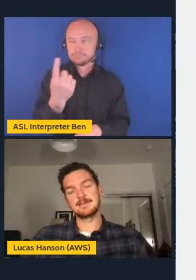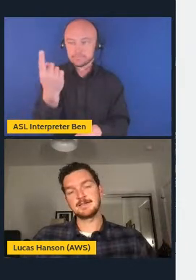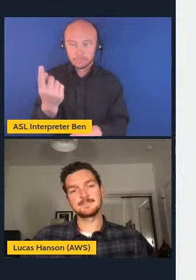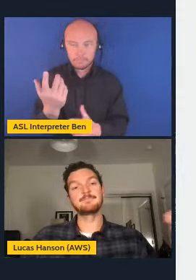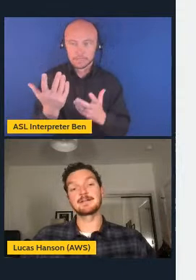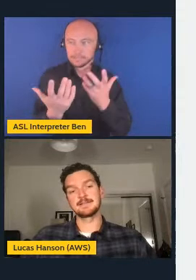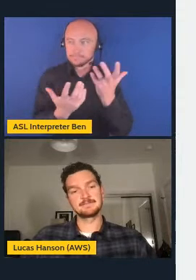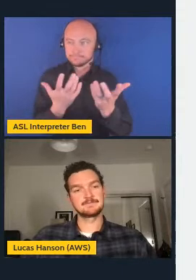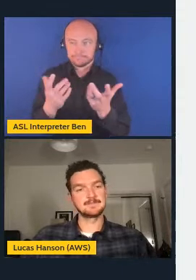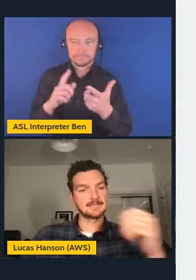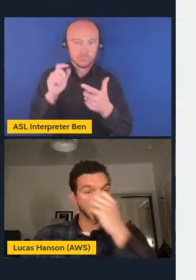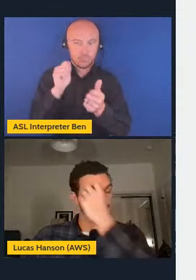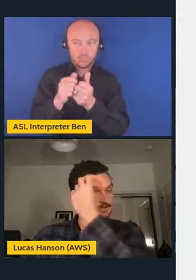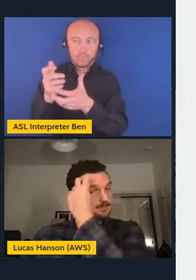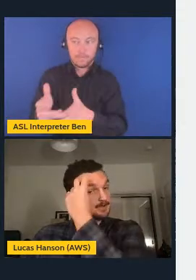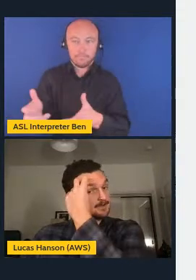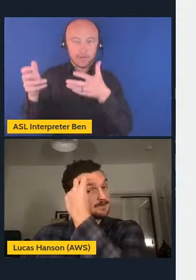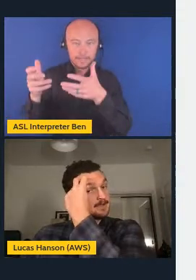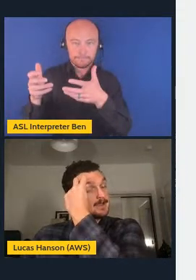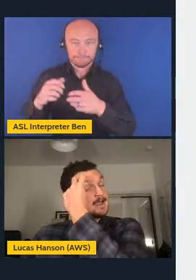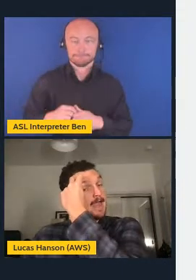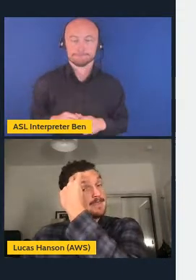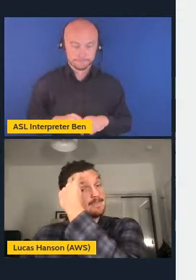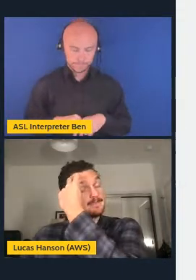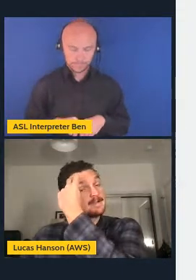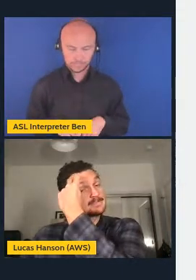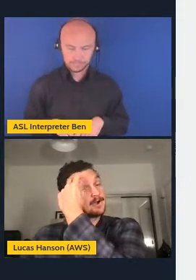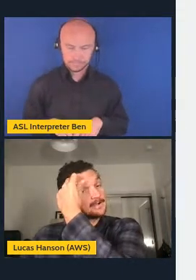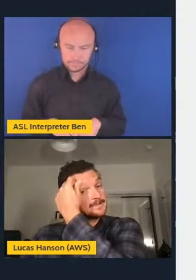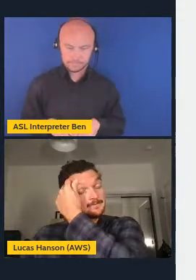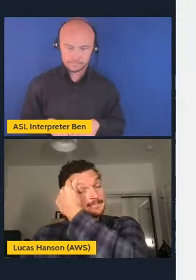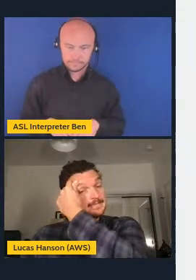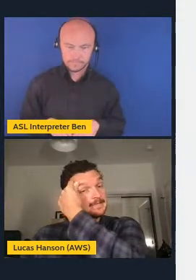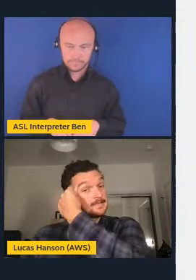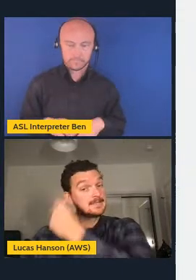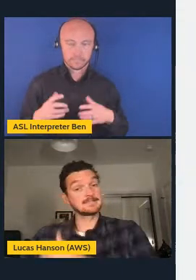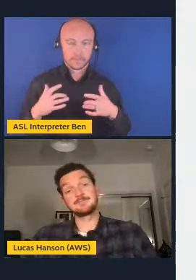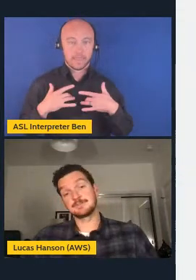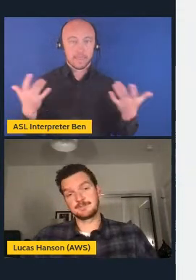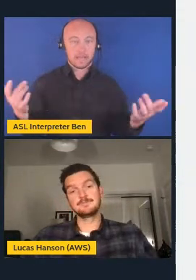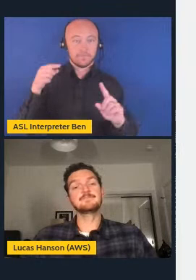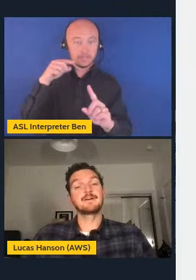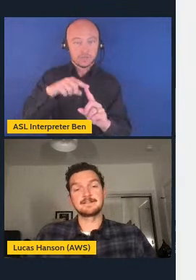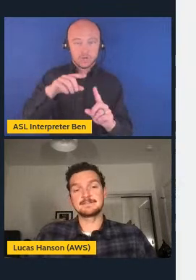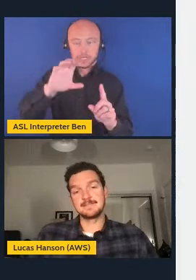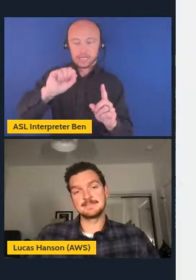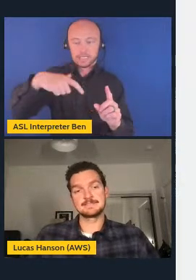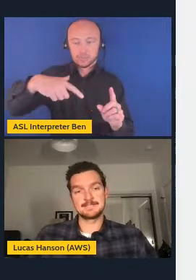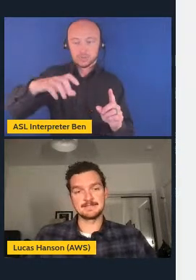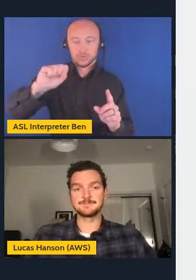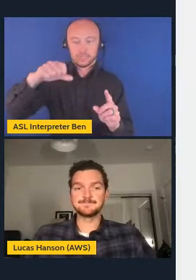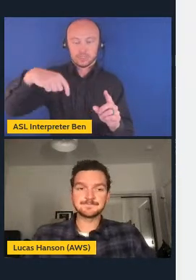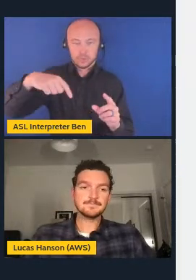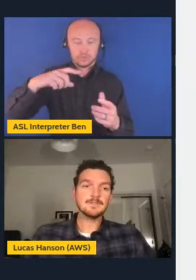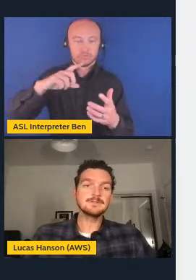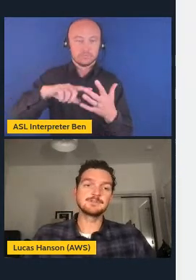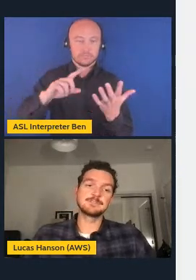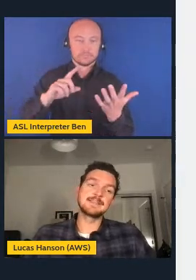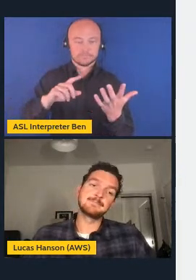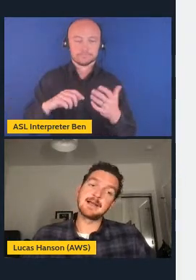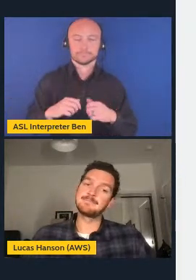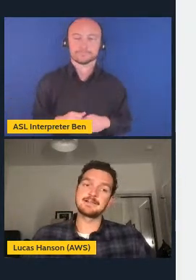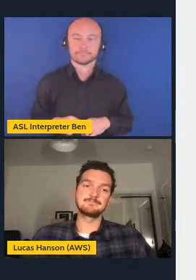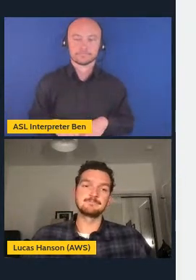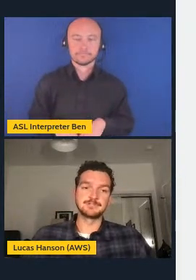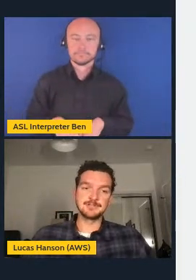as the bucket, the destination bucket. And then the event target would be the SQS queue defined in this stage. So what the